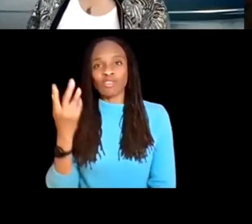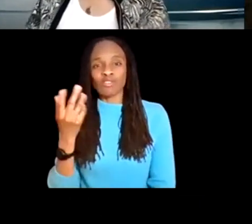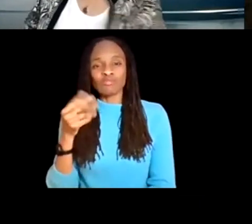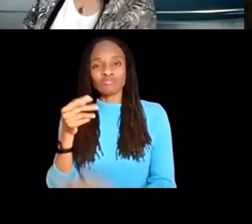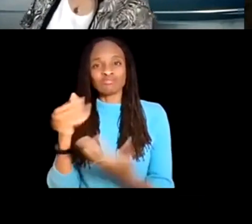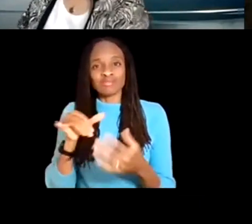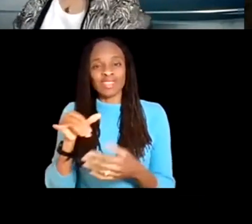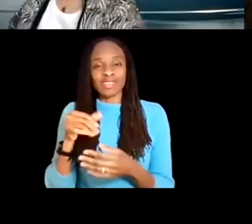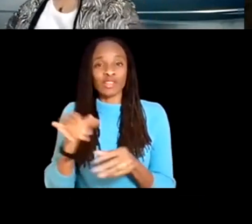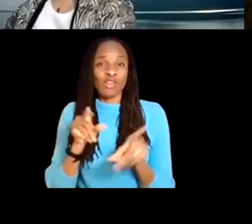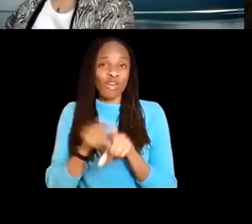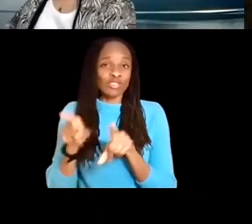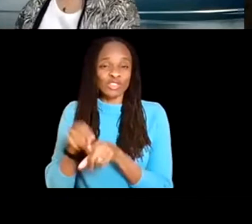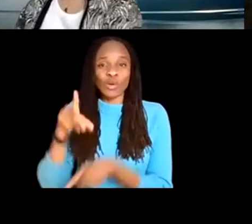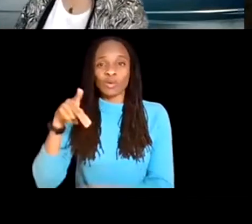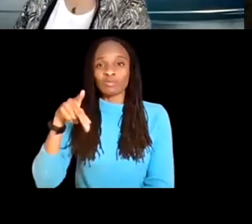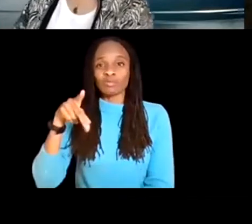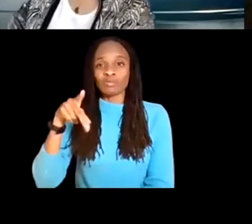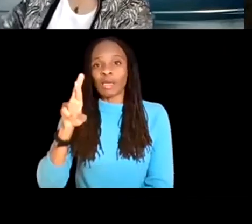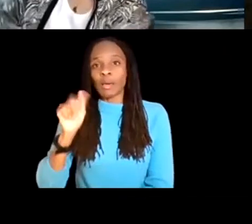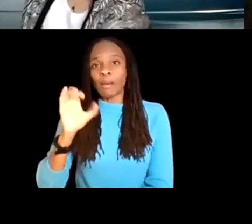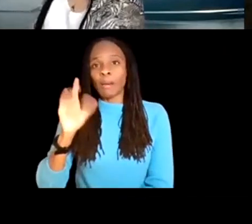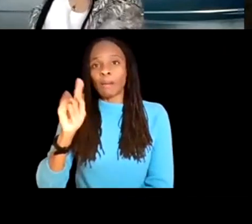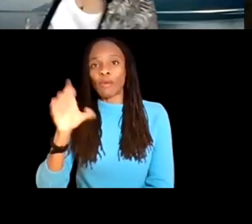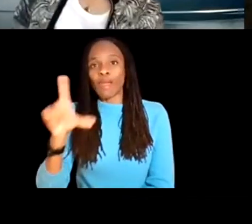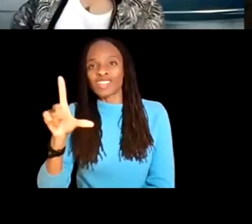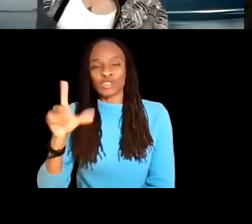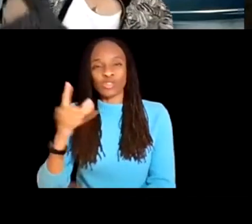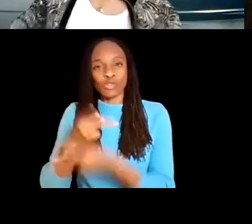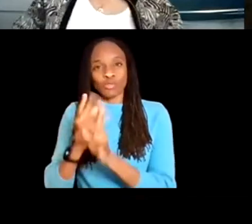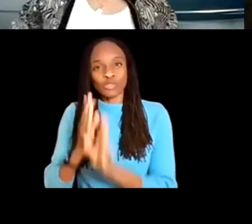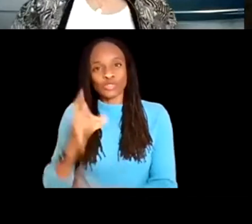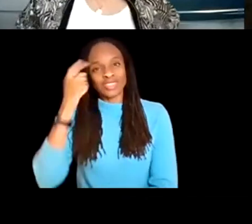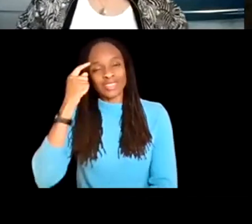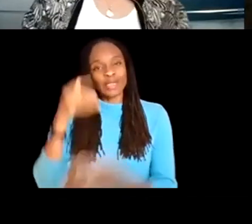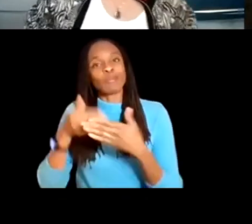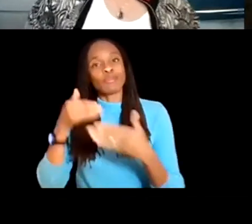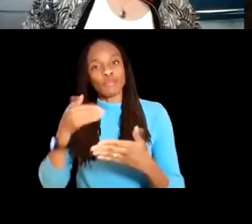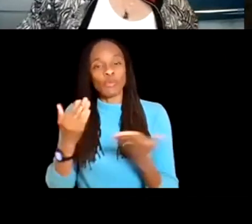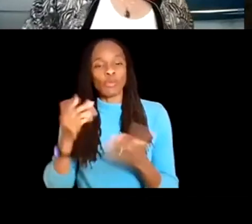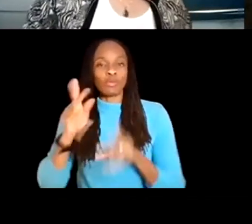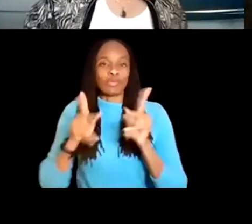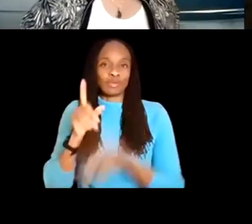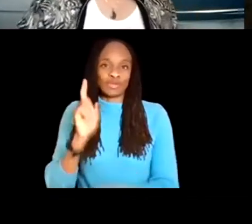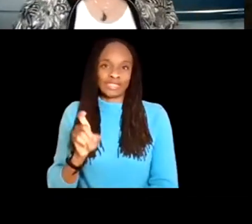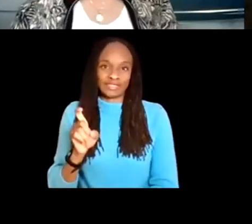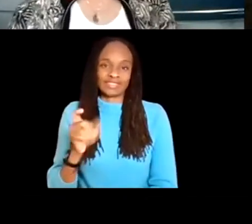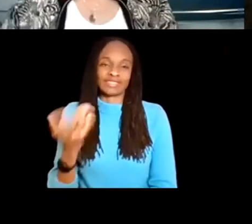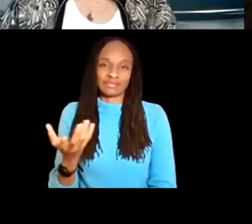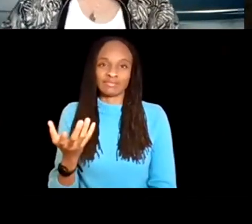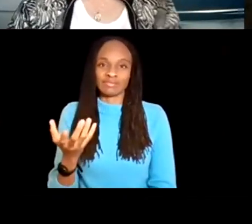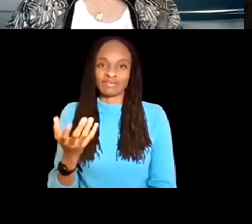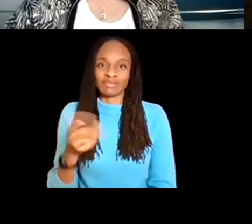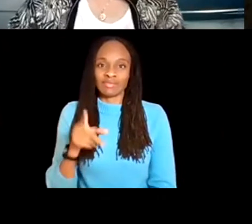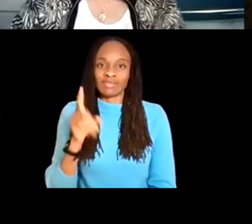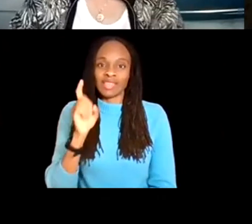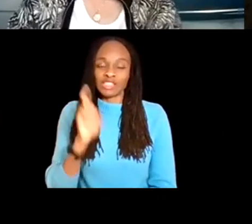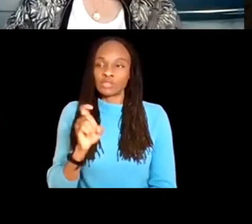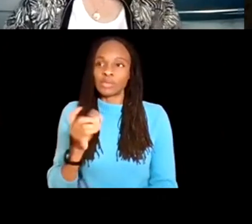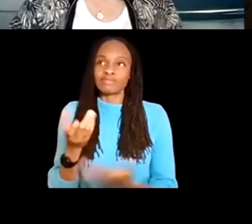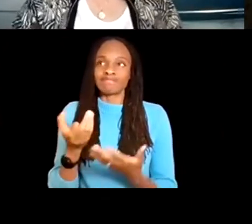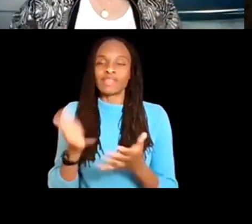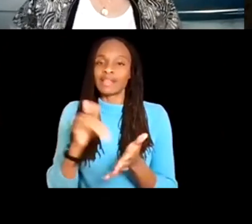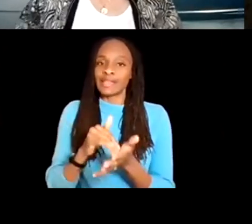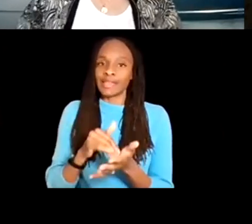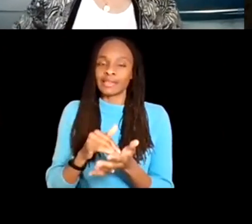as well as, you know, to think about what people need and what makes sense. So it should be, again, it's one of those things that should